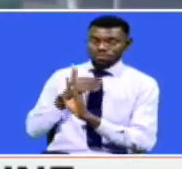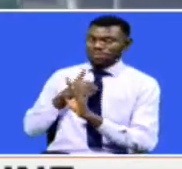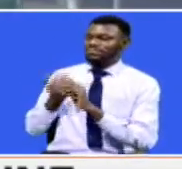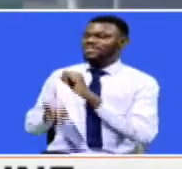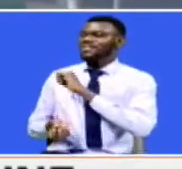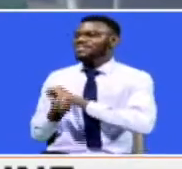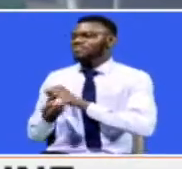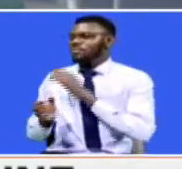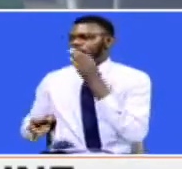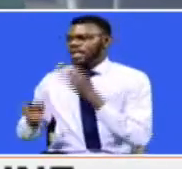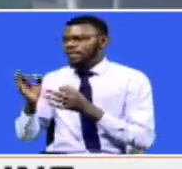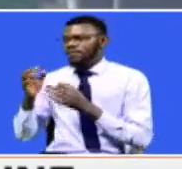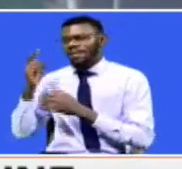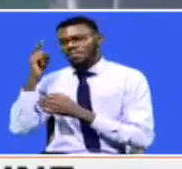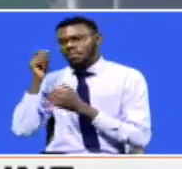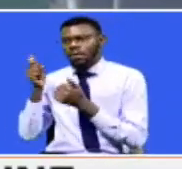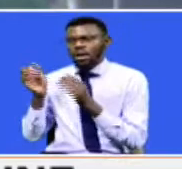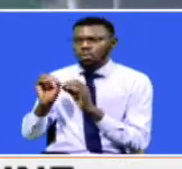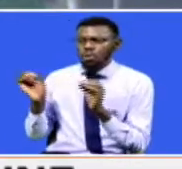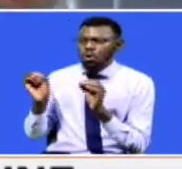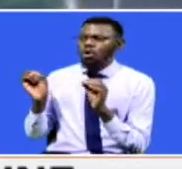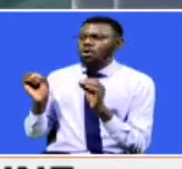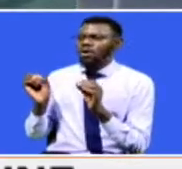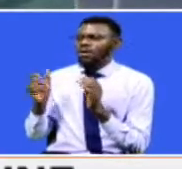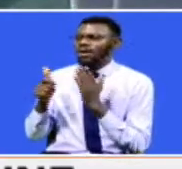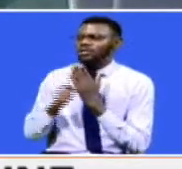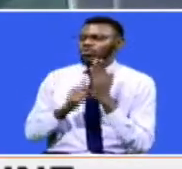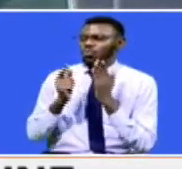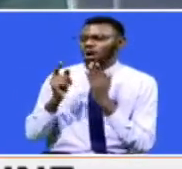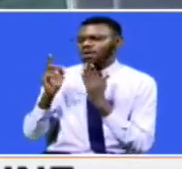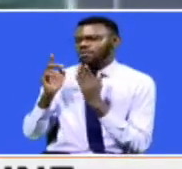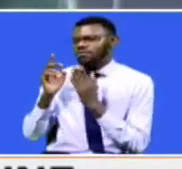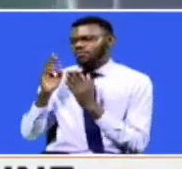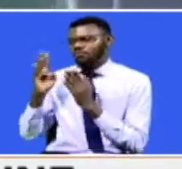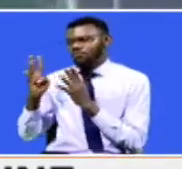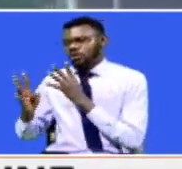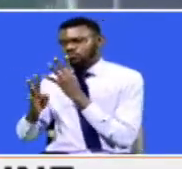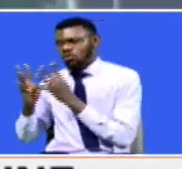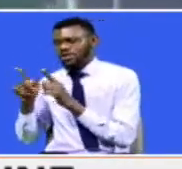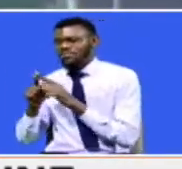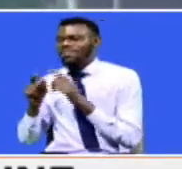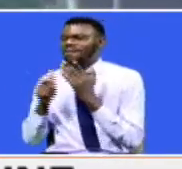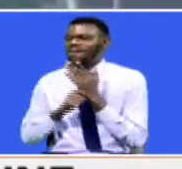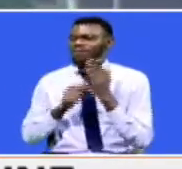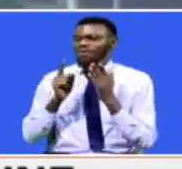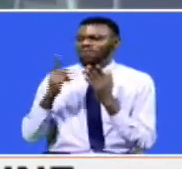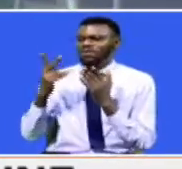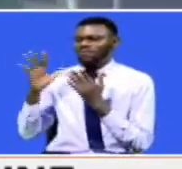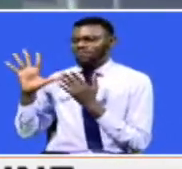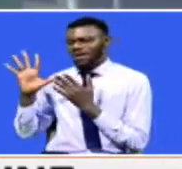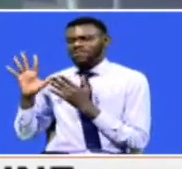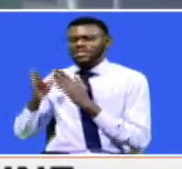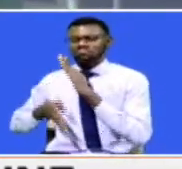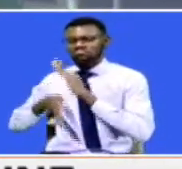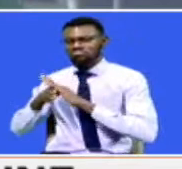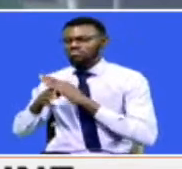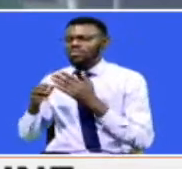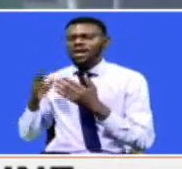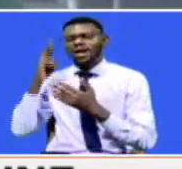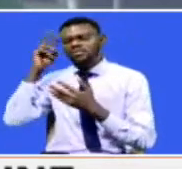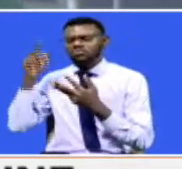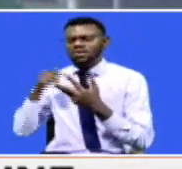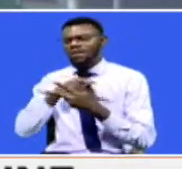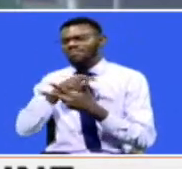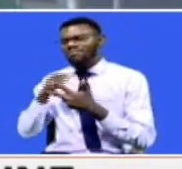being incapacitation, Article 144. And then now we go back to Article 145, where we impeach. And obviously there are 3 grounds: gross